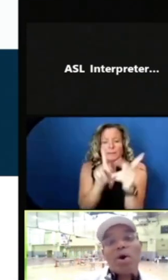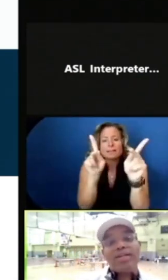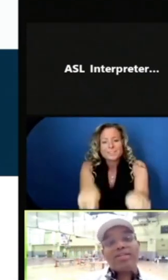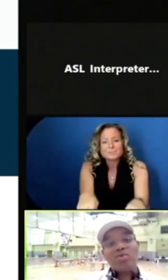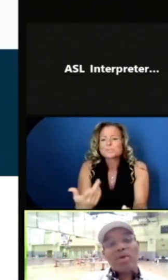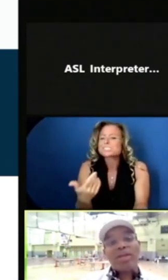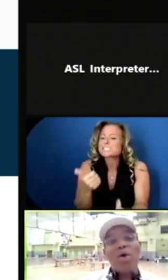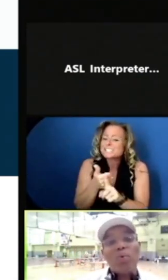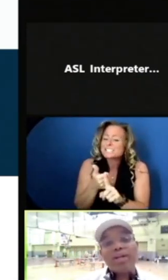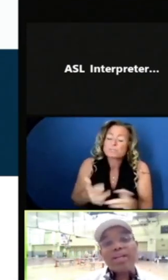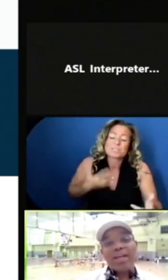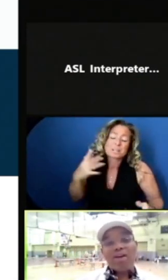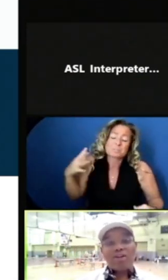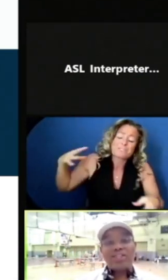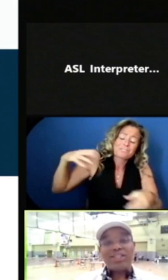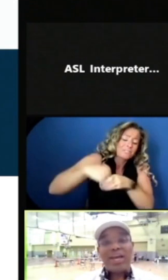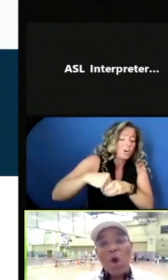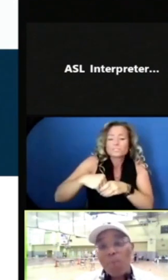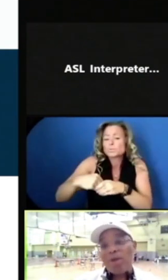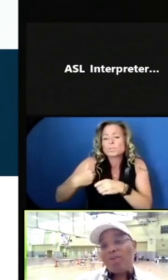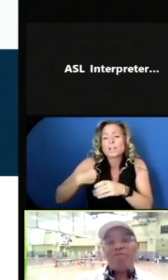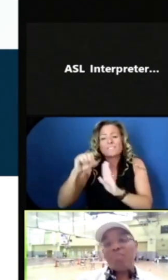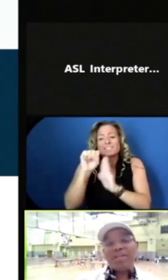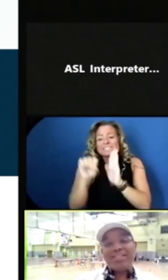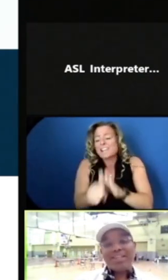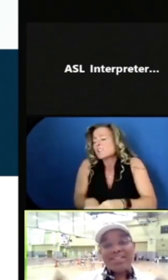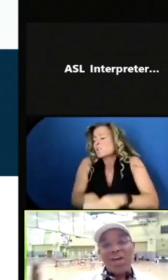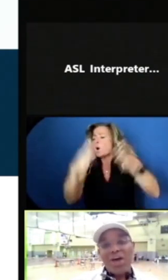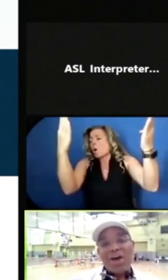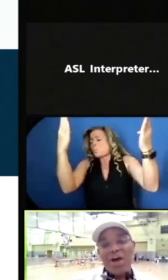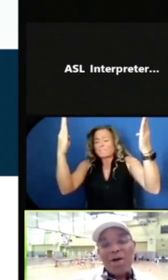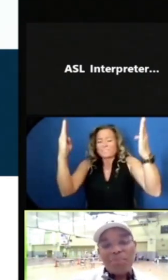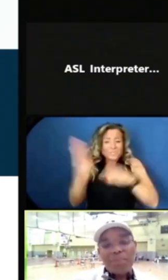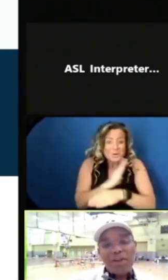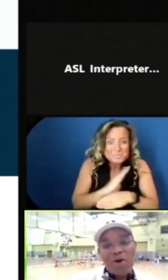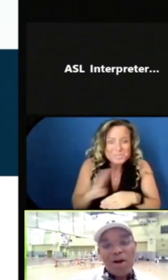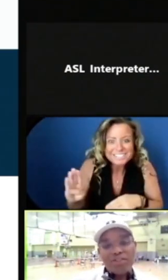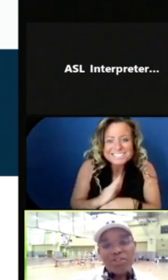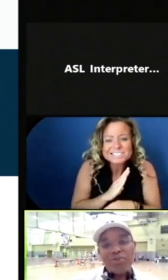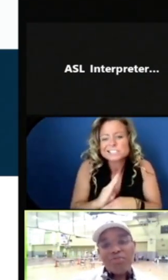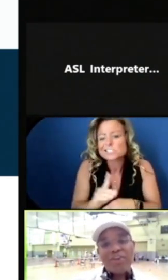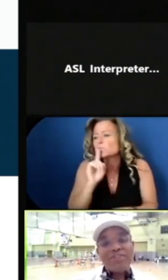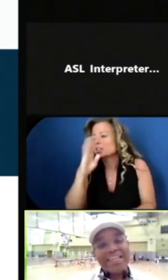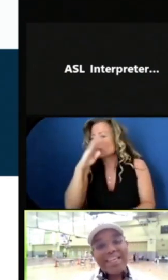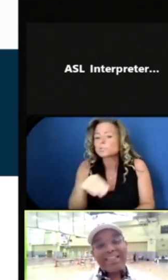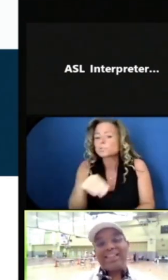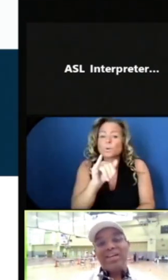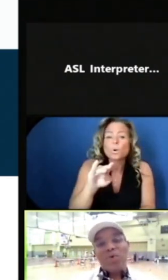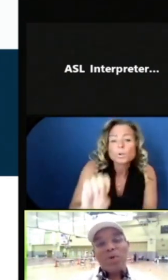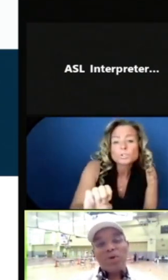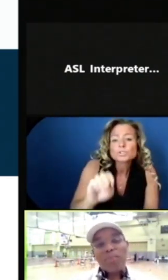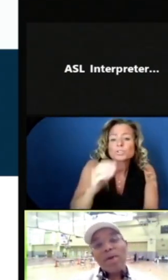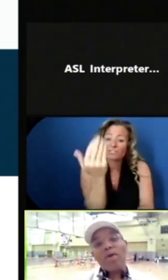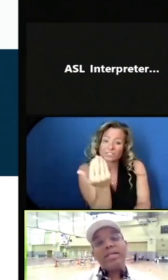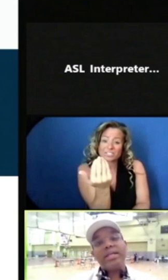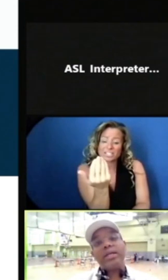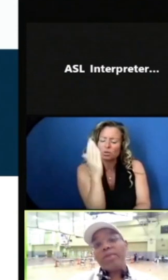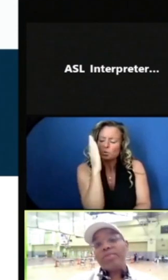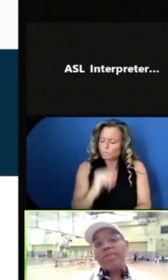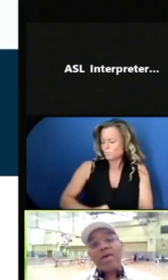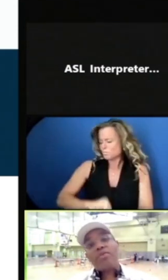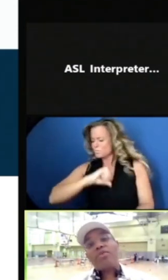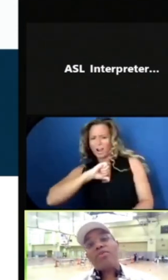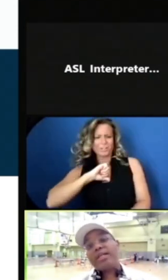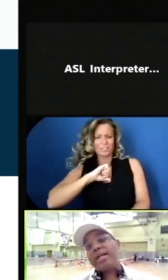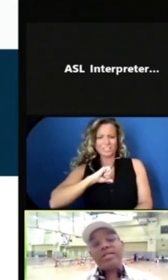to be a part of that story. We're getting our state open for business. On June 15th, we're going to proudly,